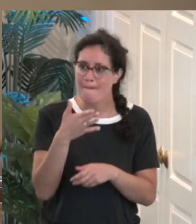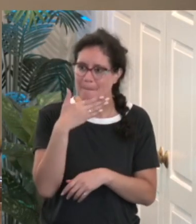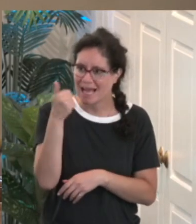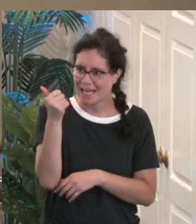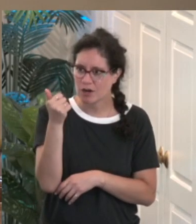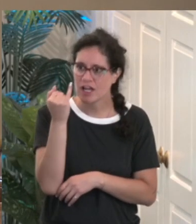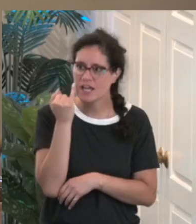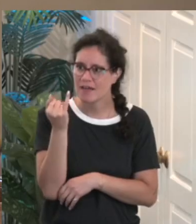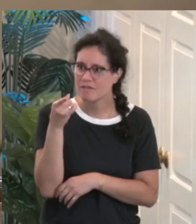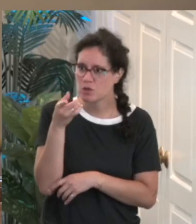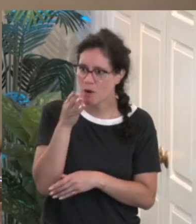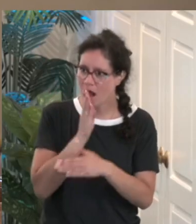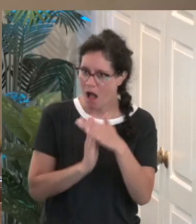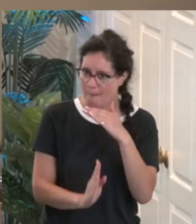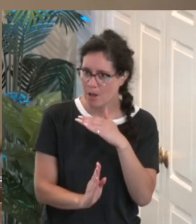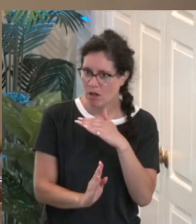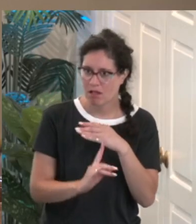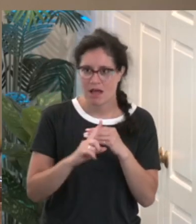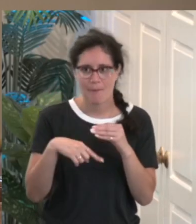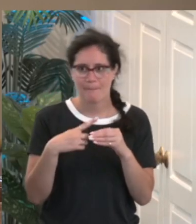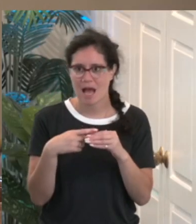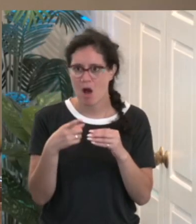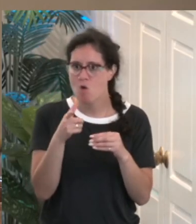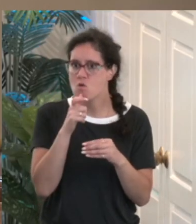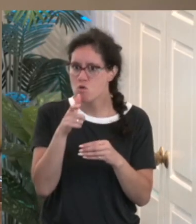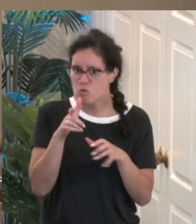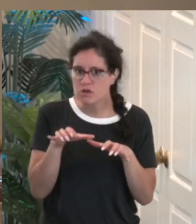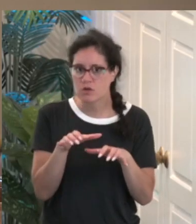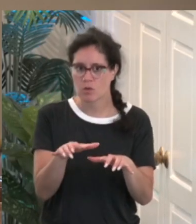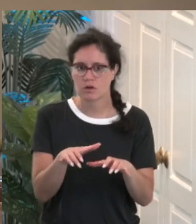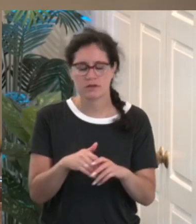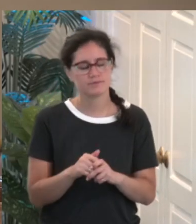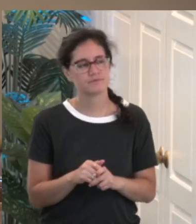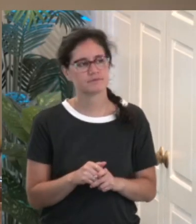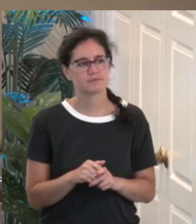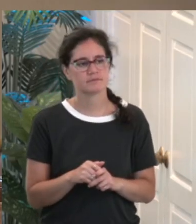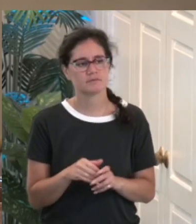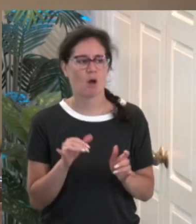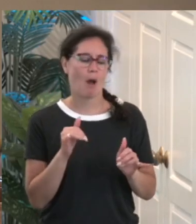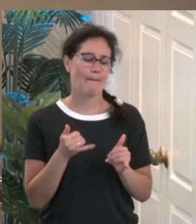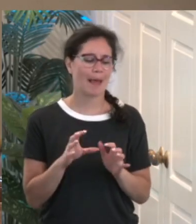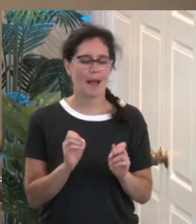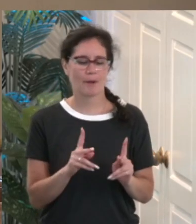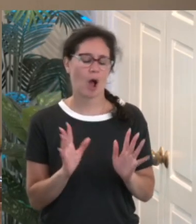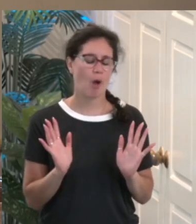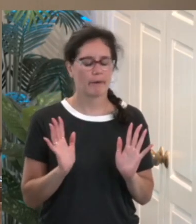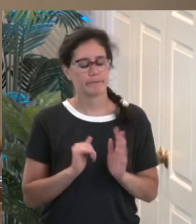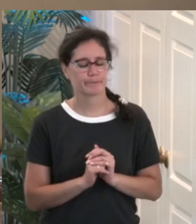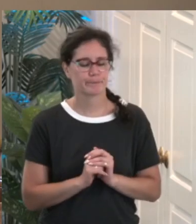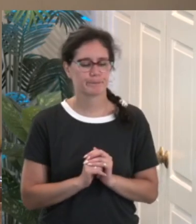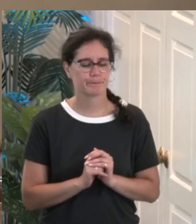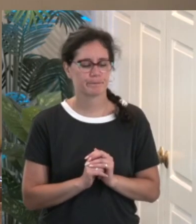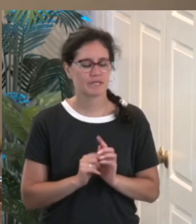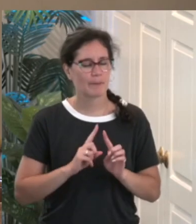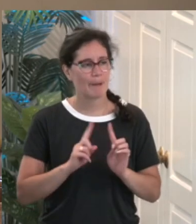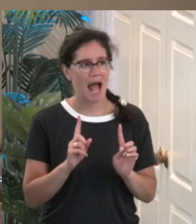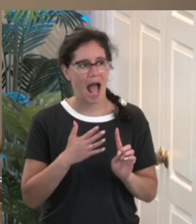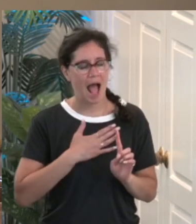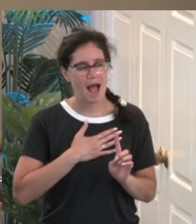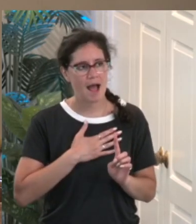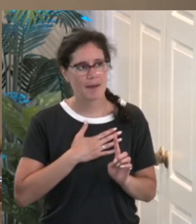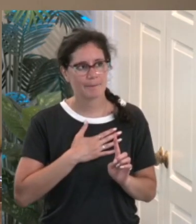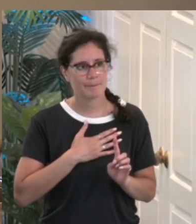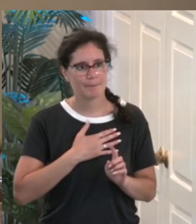if you are humble about who you do. So I play about I'm all this, but I'm not.